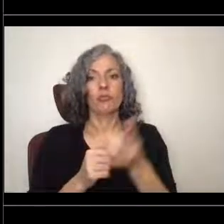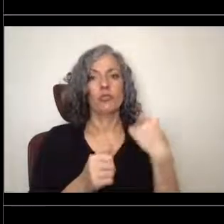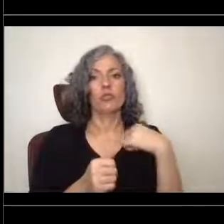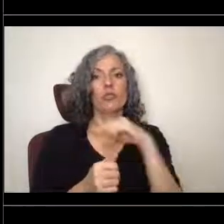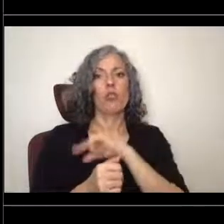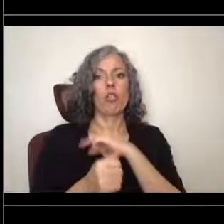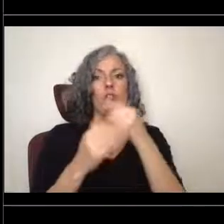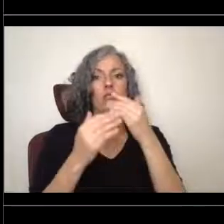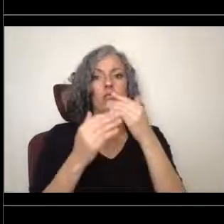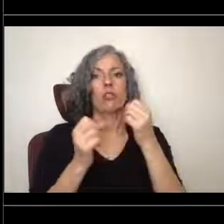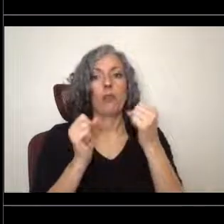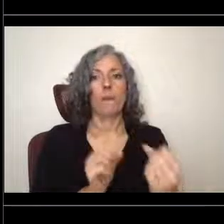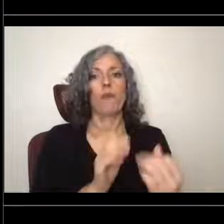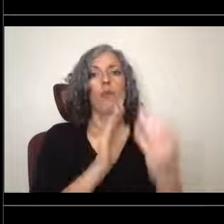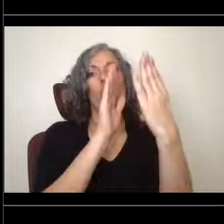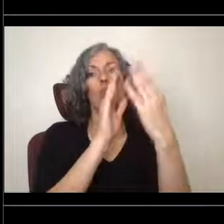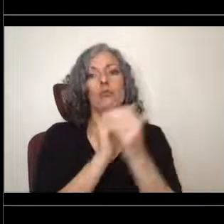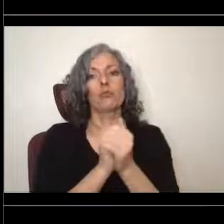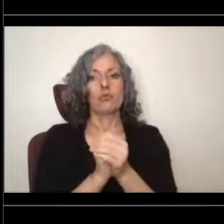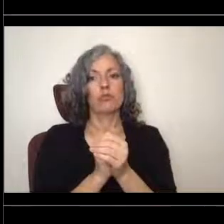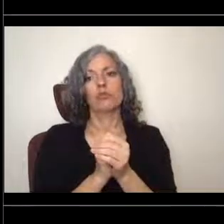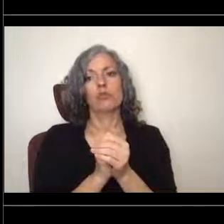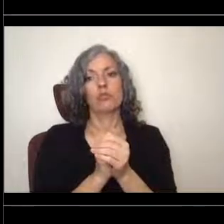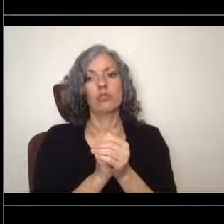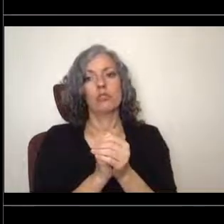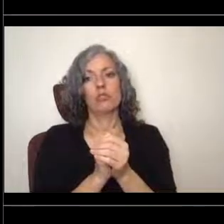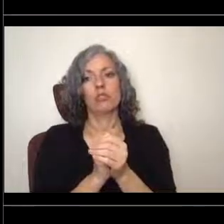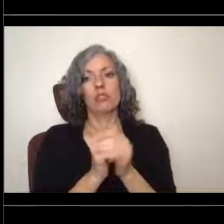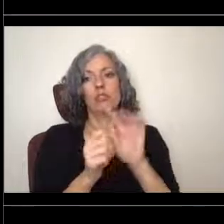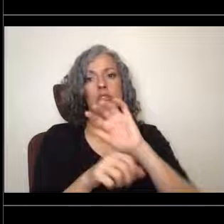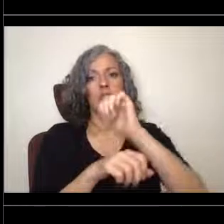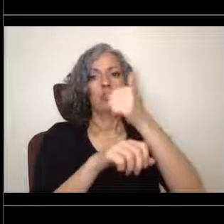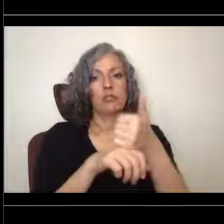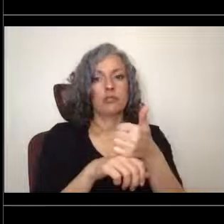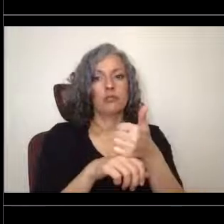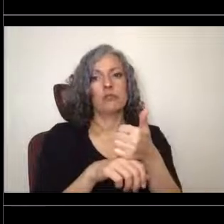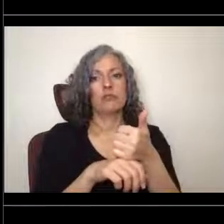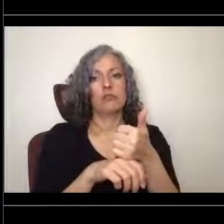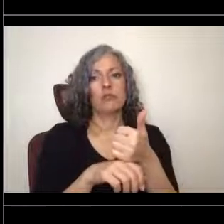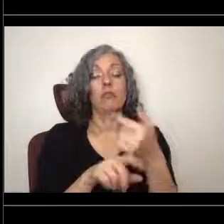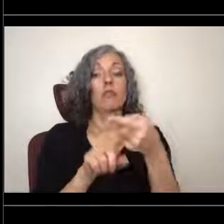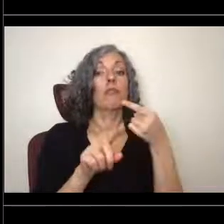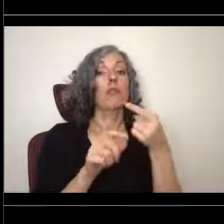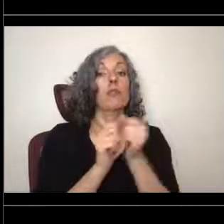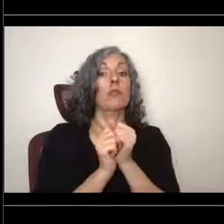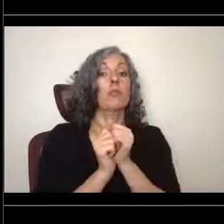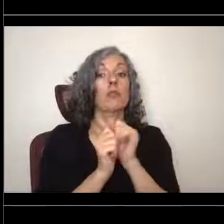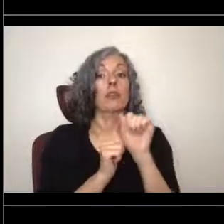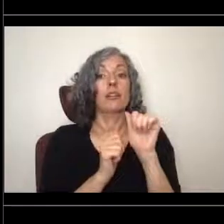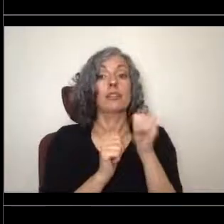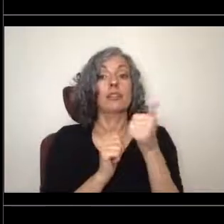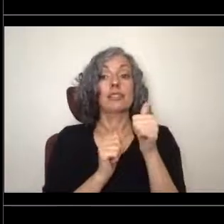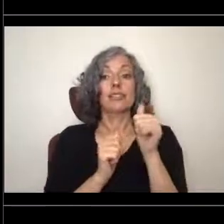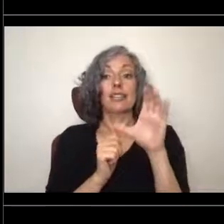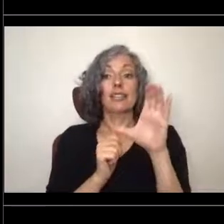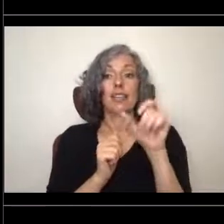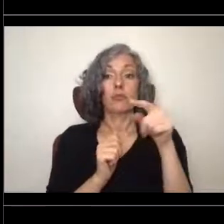approach with scoring rubrics established based off of the 10 CAPTI investment